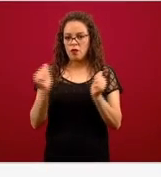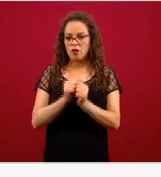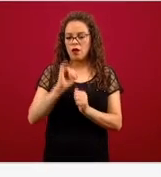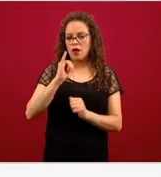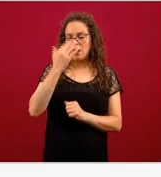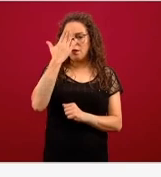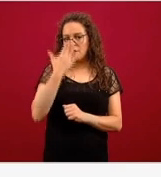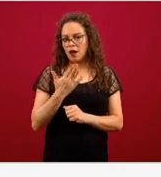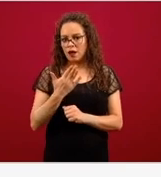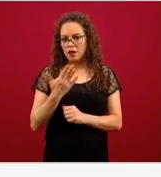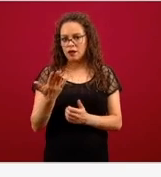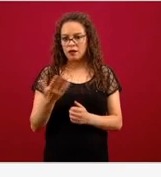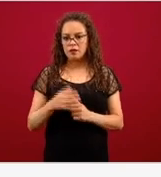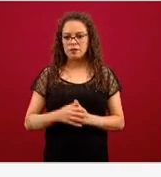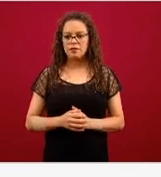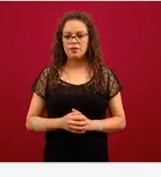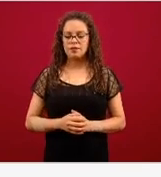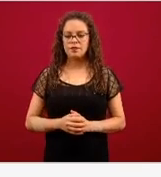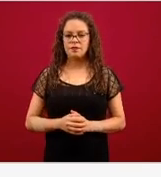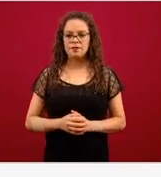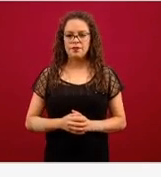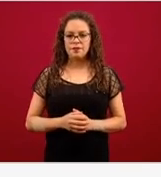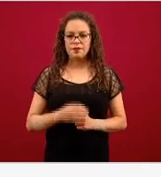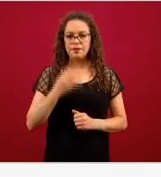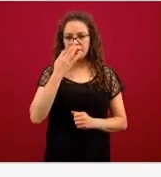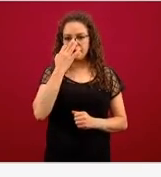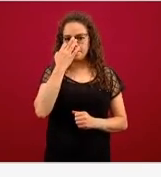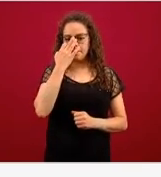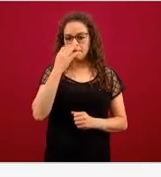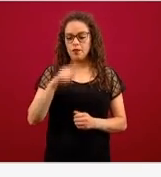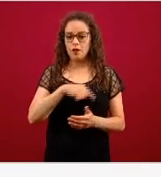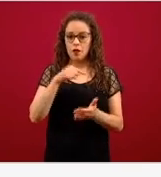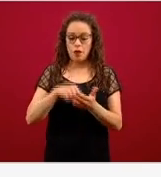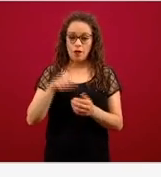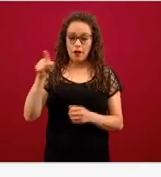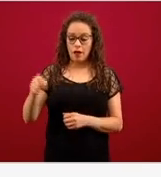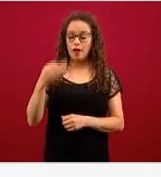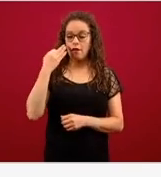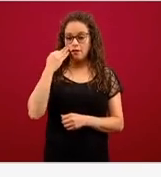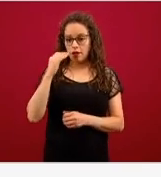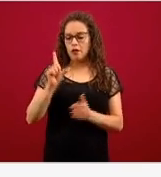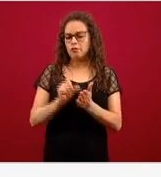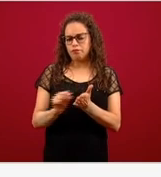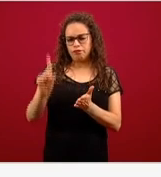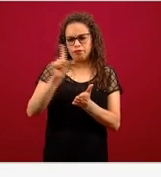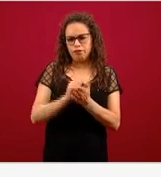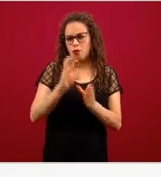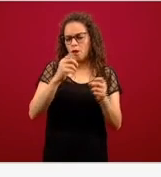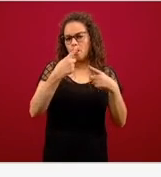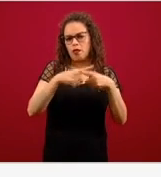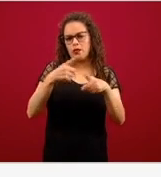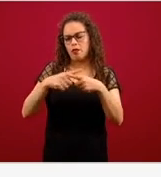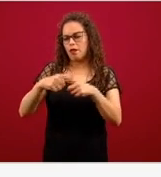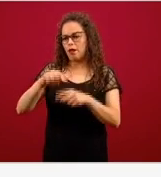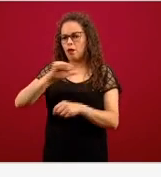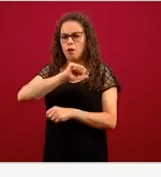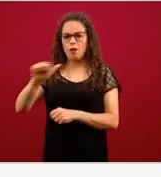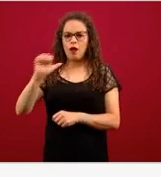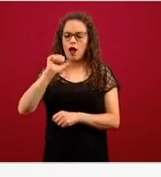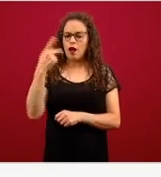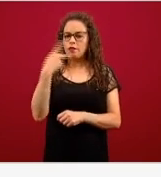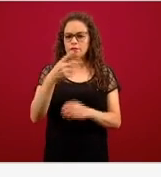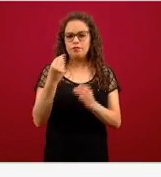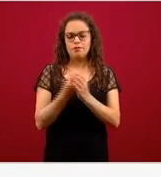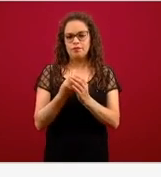technical releases that are available online or on social media such as